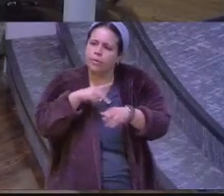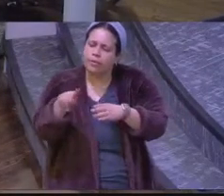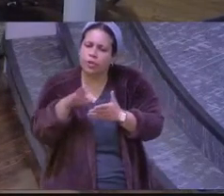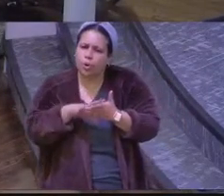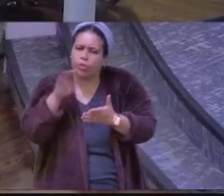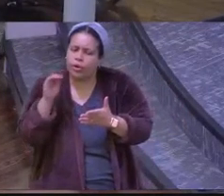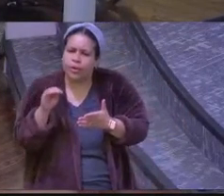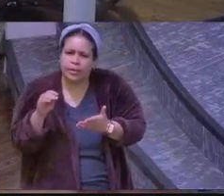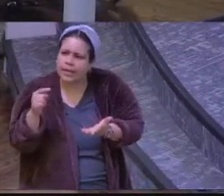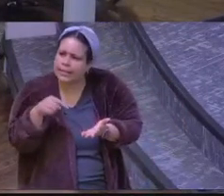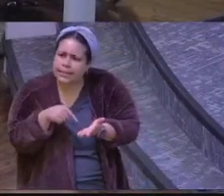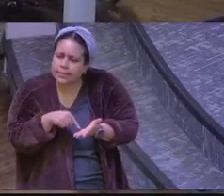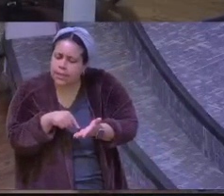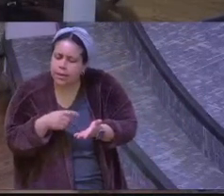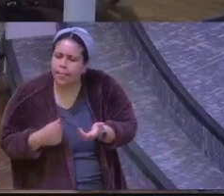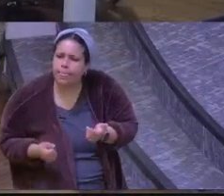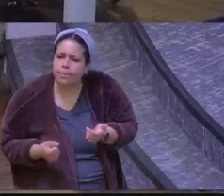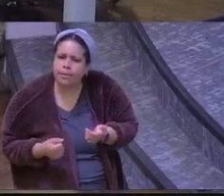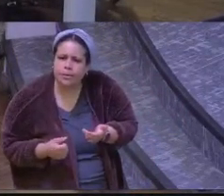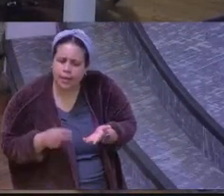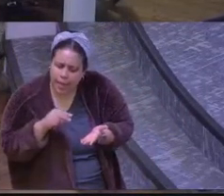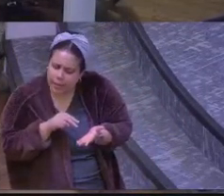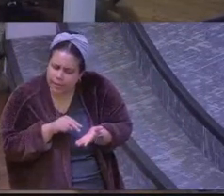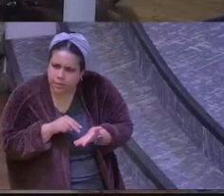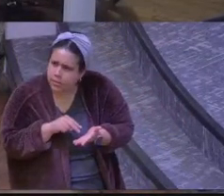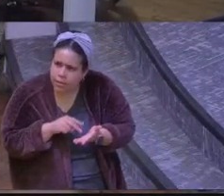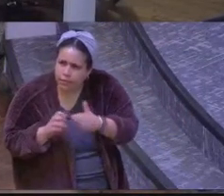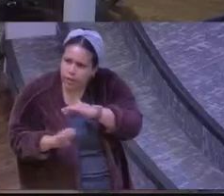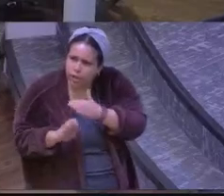for especially our elementary age